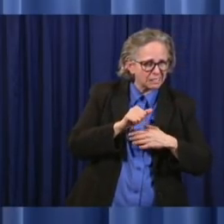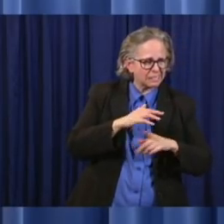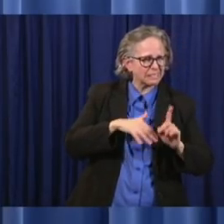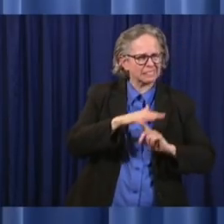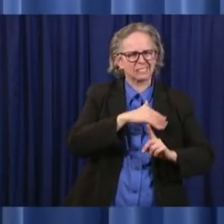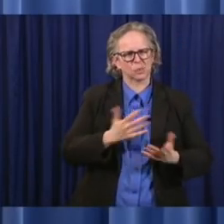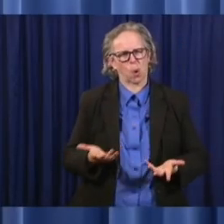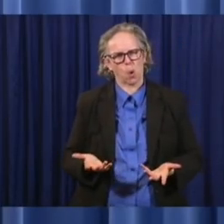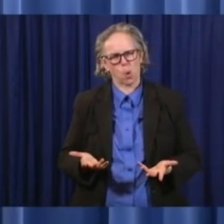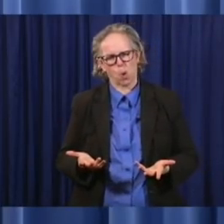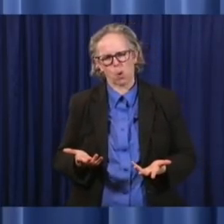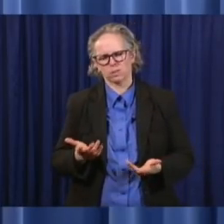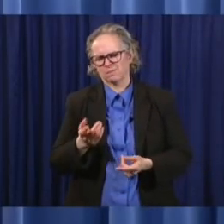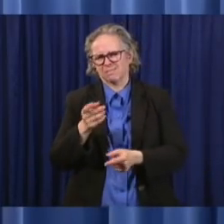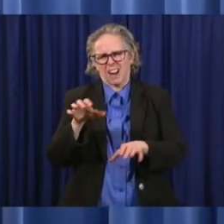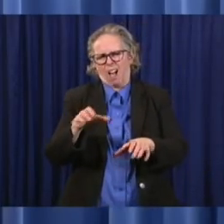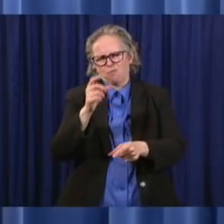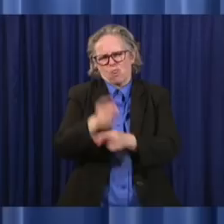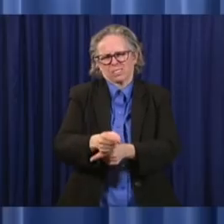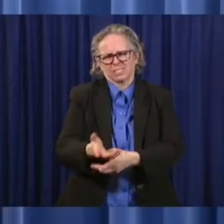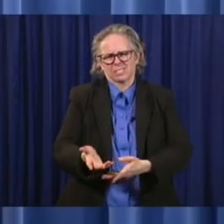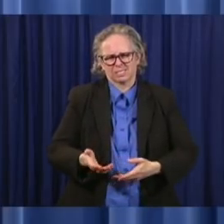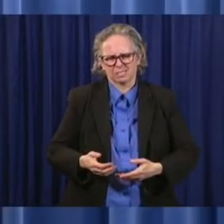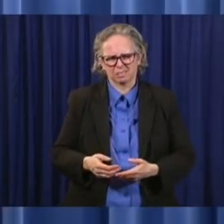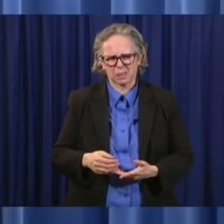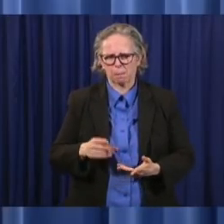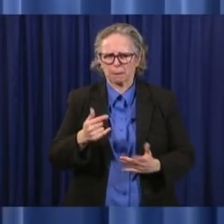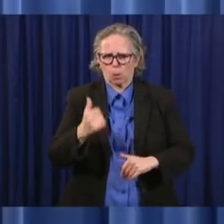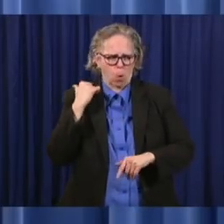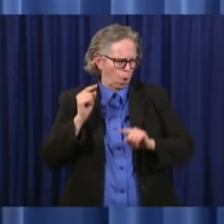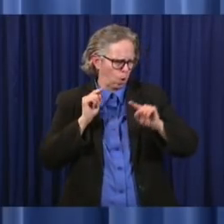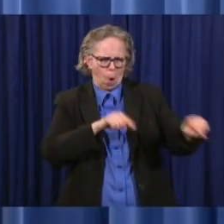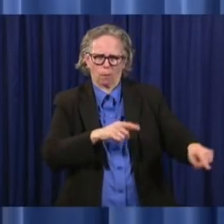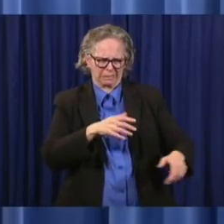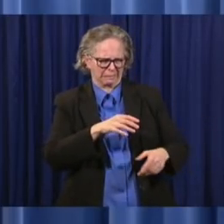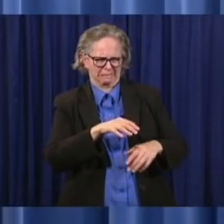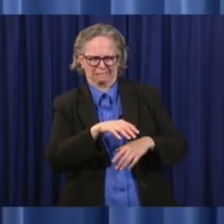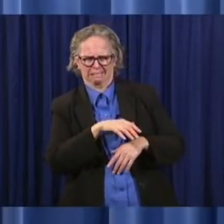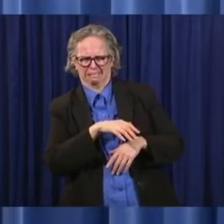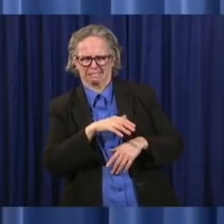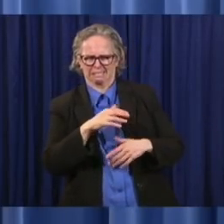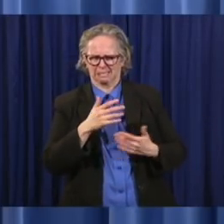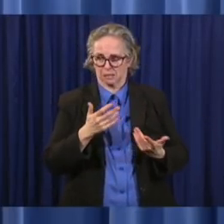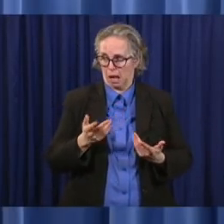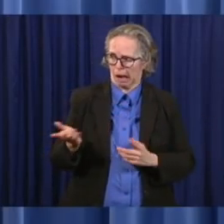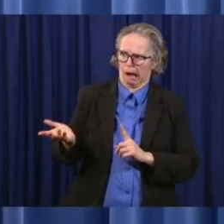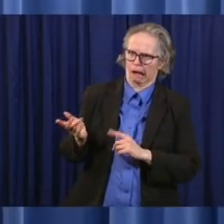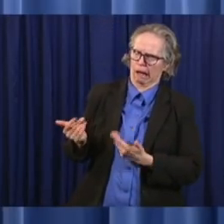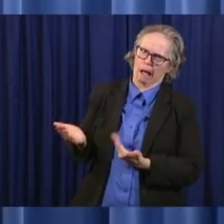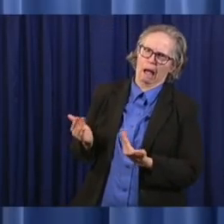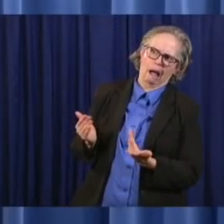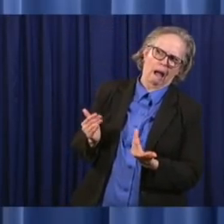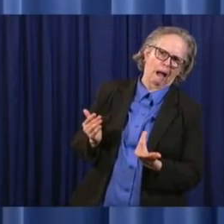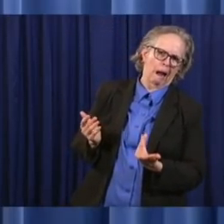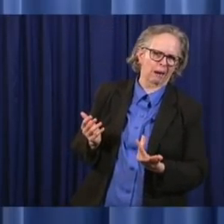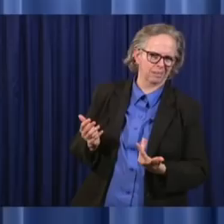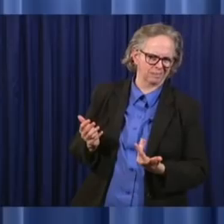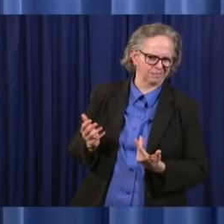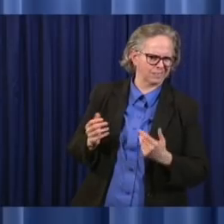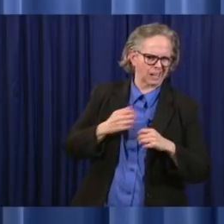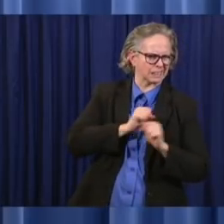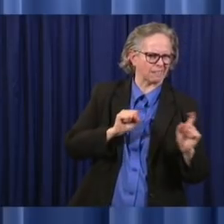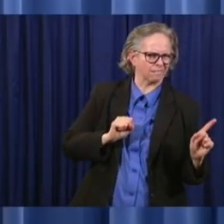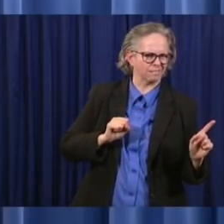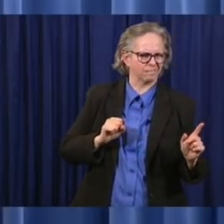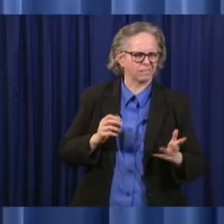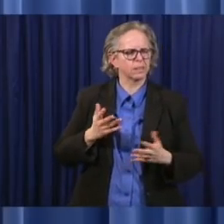right thing to do. Second, they won't be able to get people to come and actually work for them. So that I think there's a real